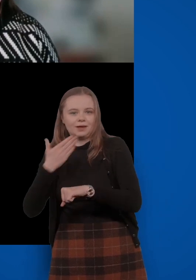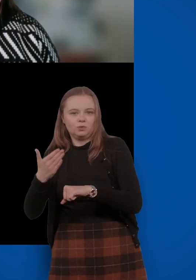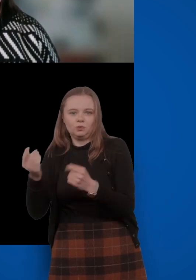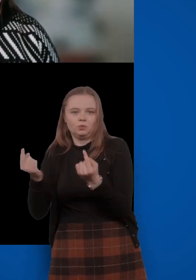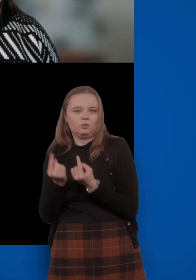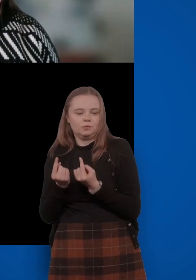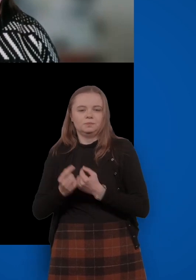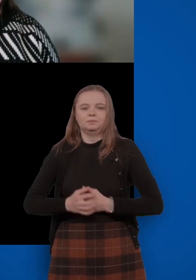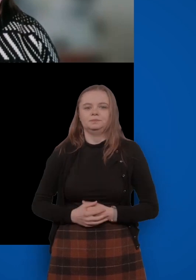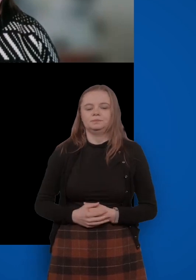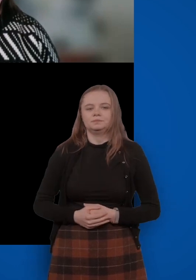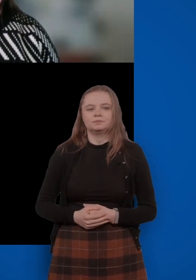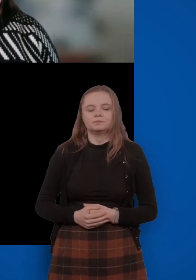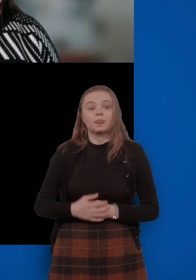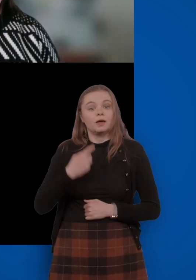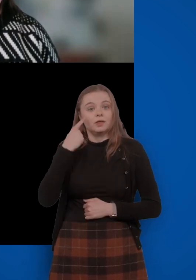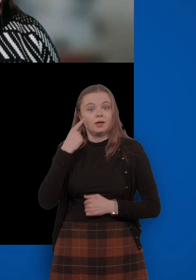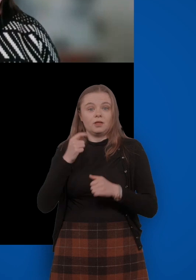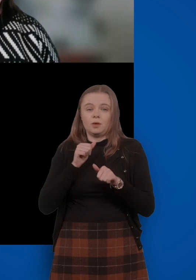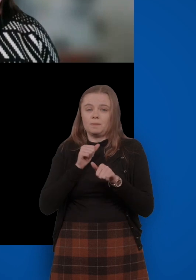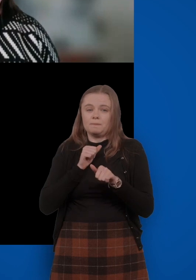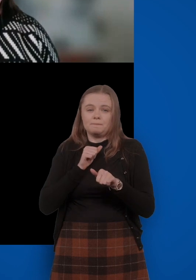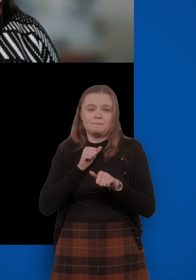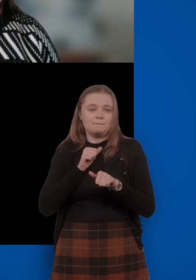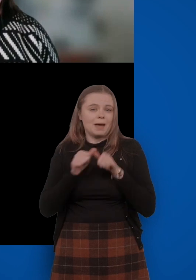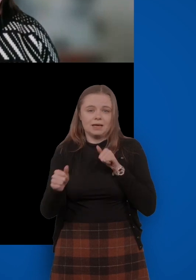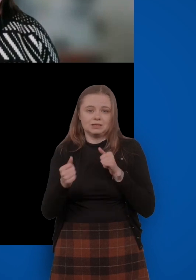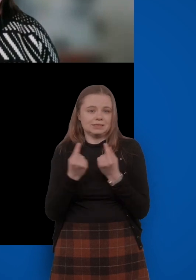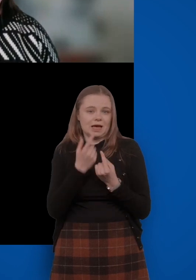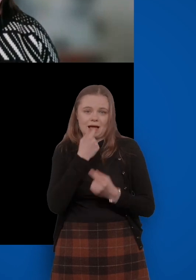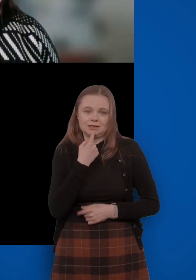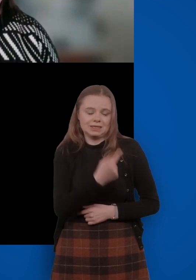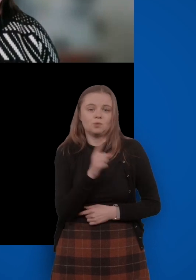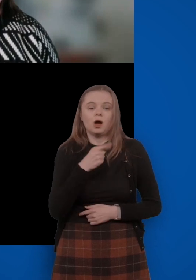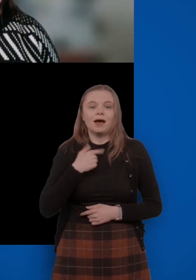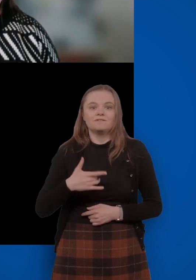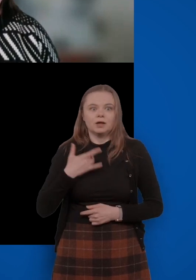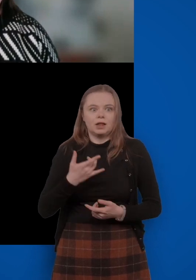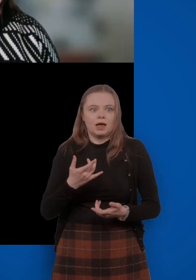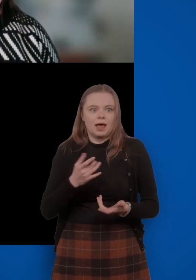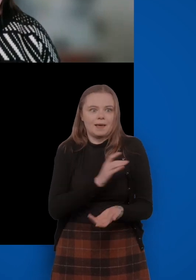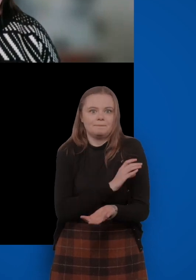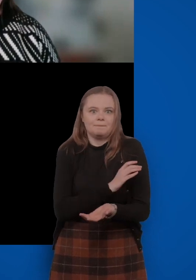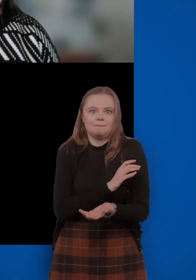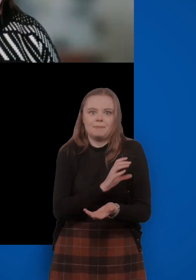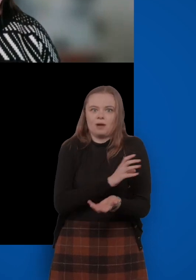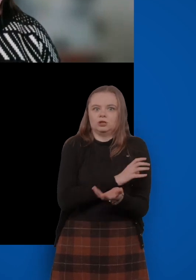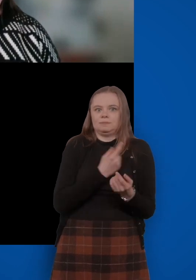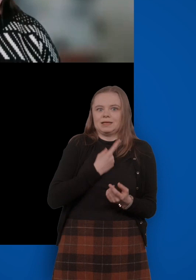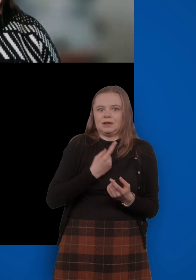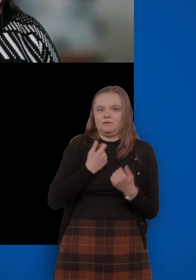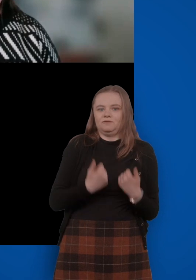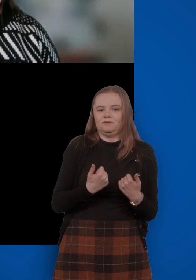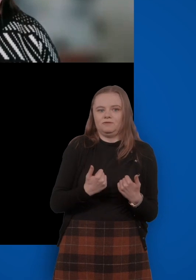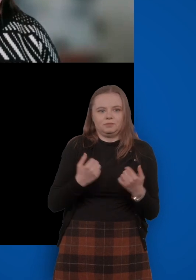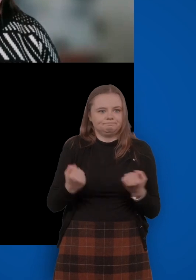being here with us. I think the best compliment I can ever give you is I feel empowered to make myself, my lab,